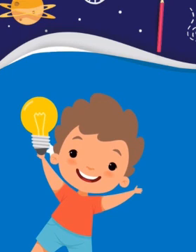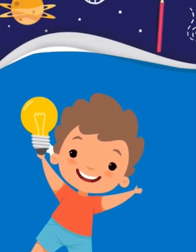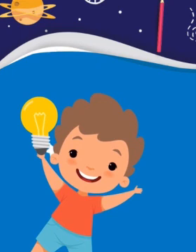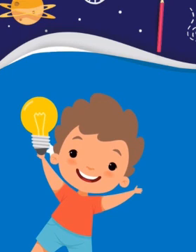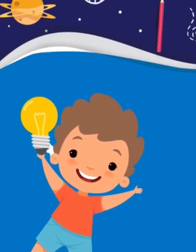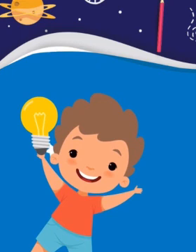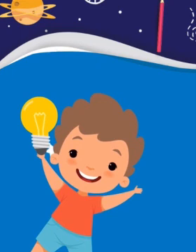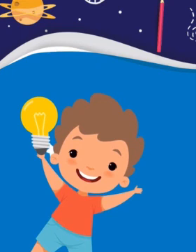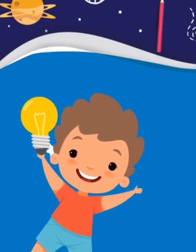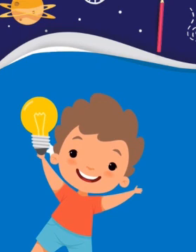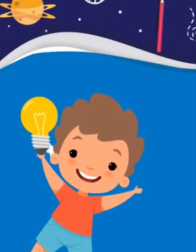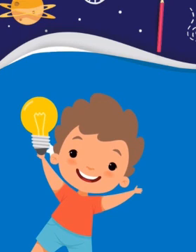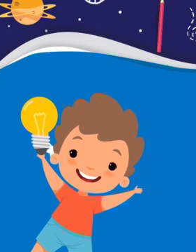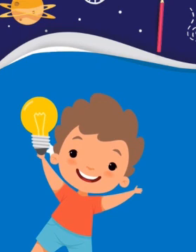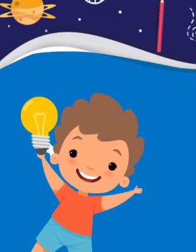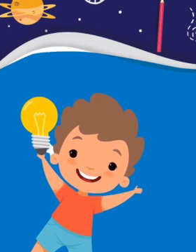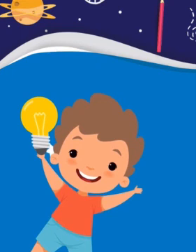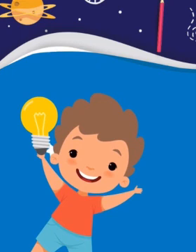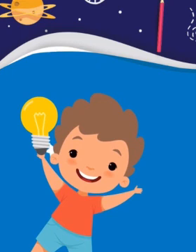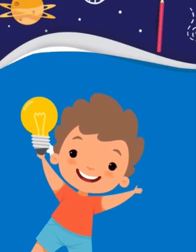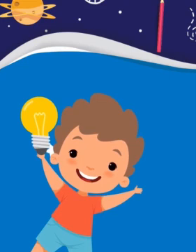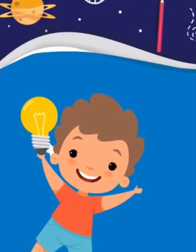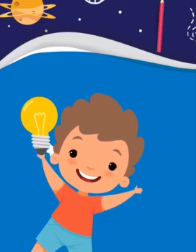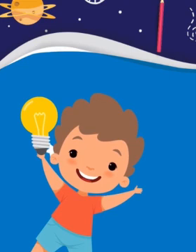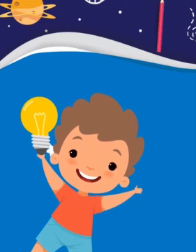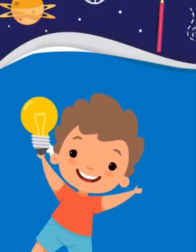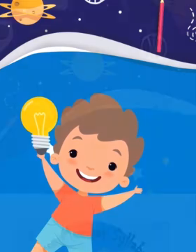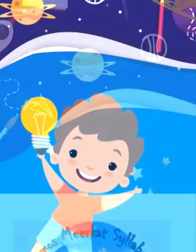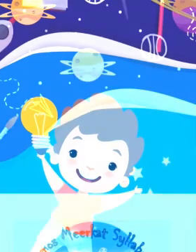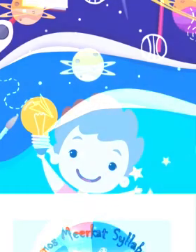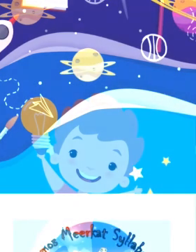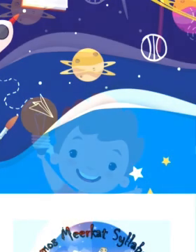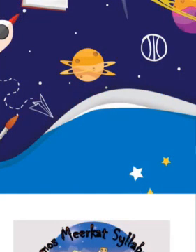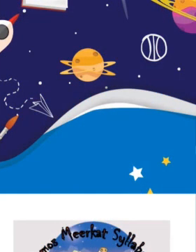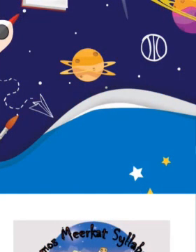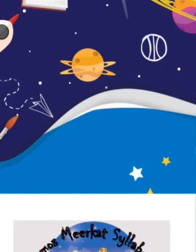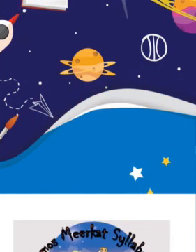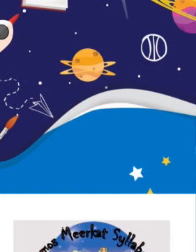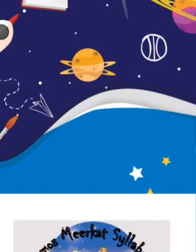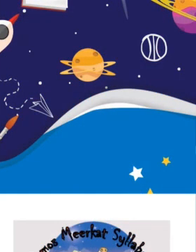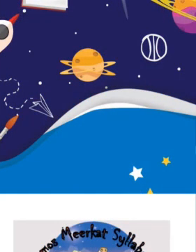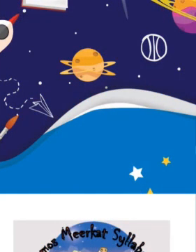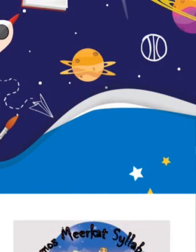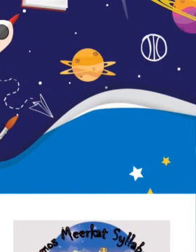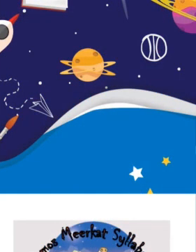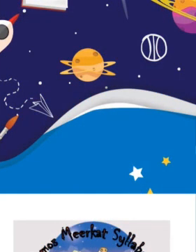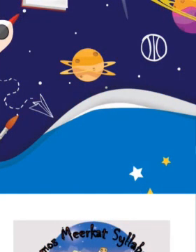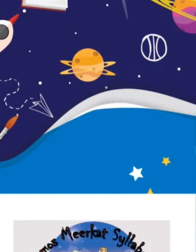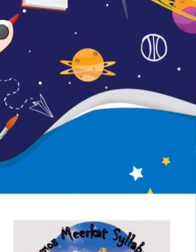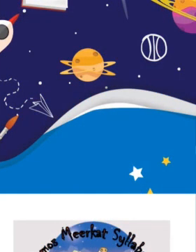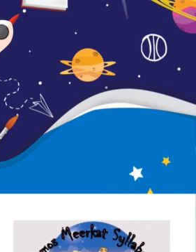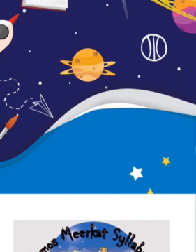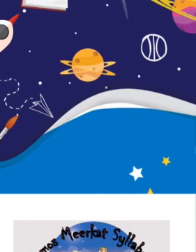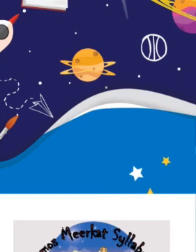Subscribe to our Zoshi Telegram channel if you want to receive daily updates. Proudly sponsored by Ministry of Education, Arts